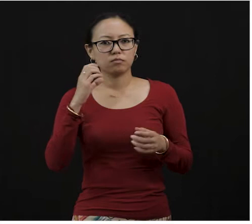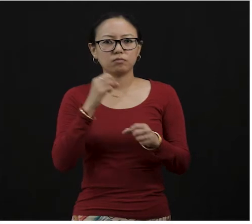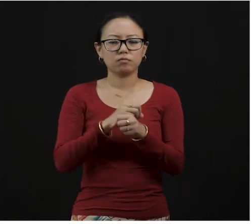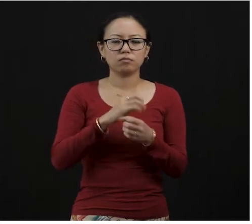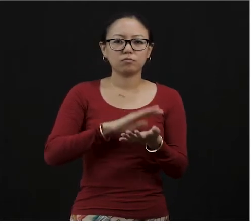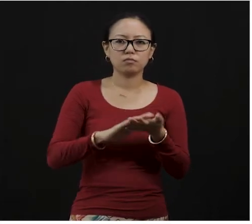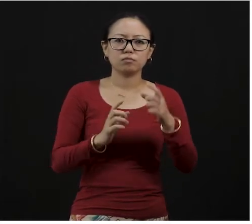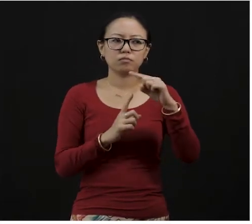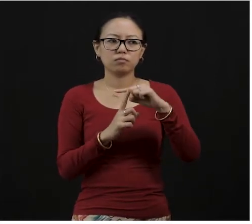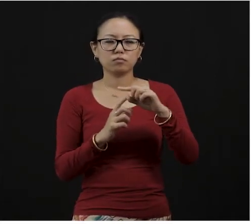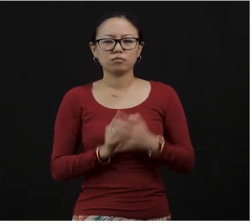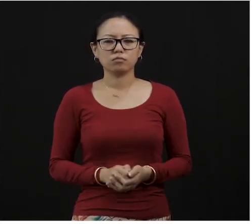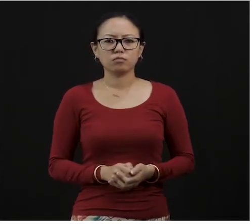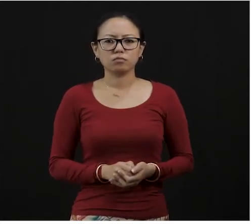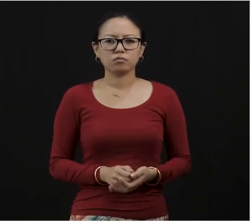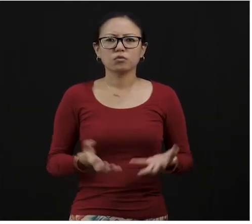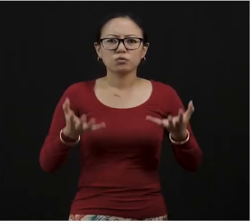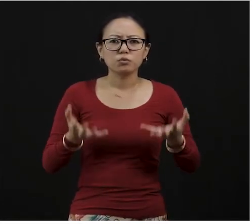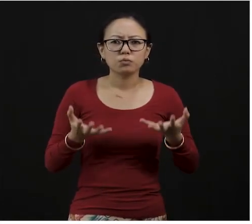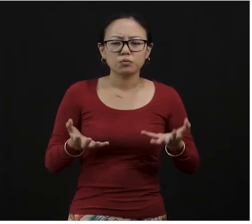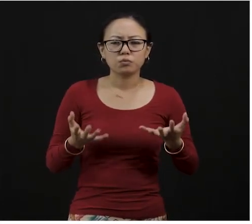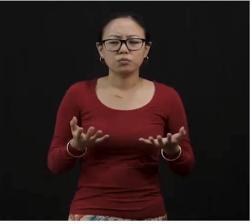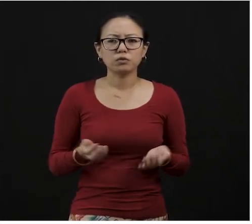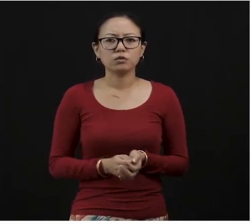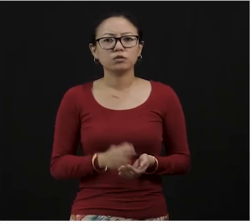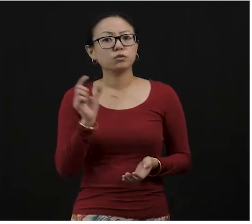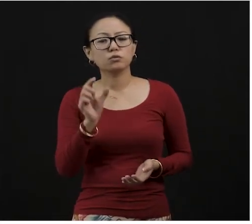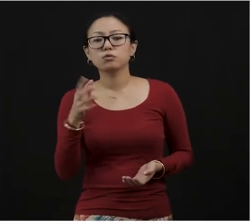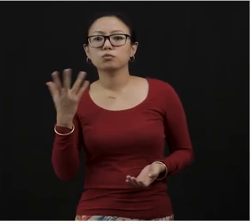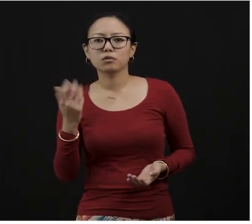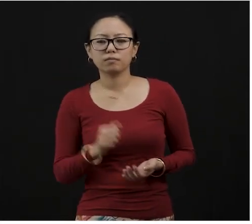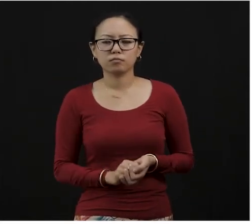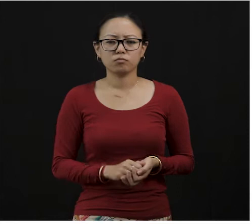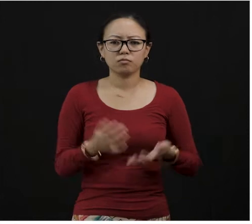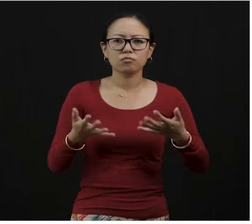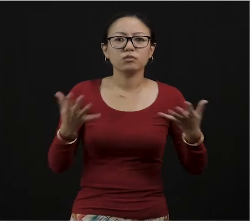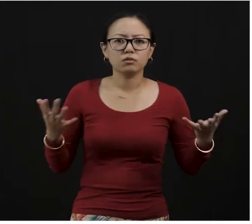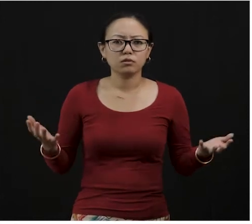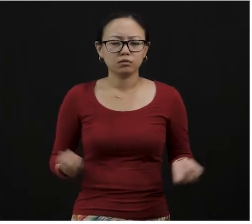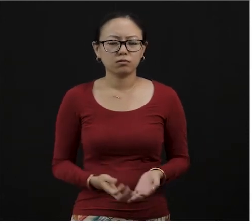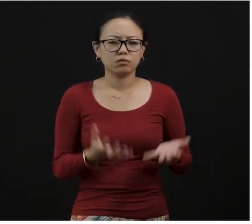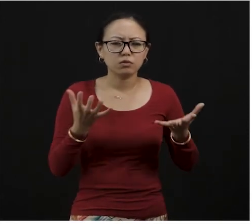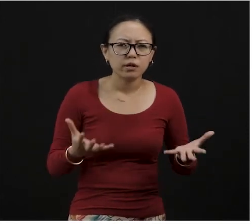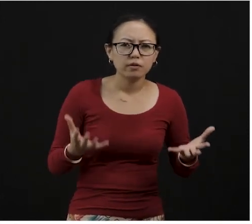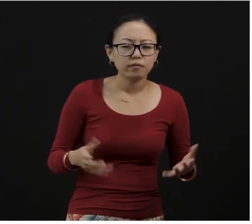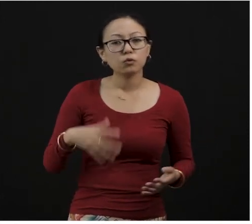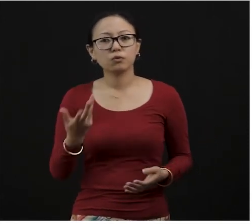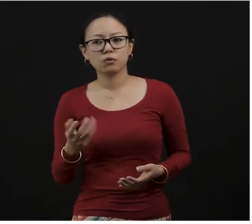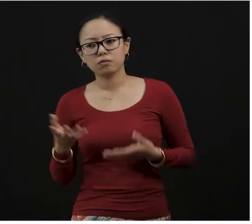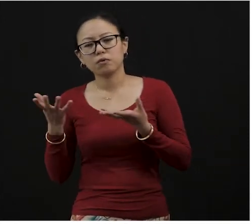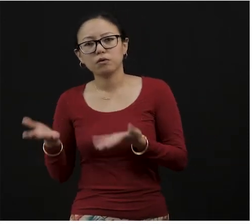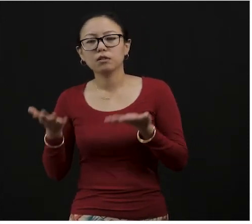we use weight to measure how heavy or how light the object is. And the standard unit for measuring of weight